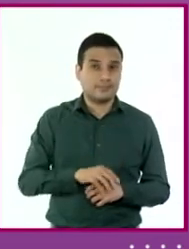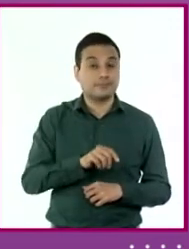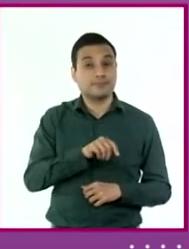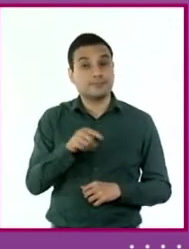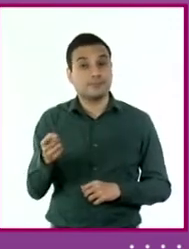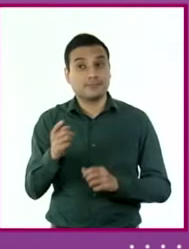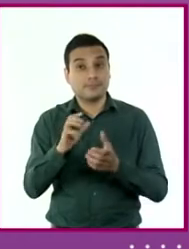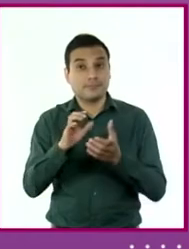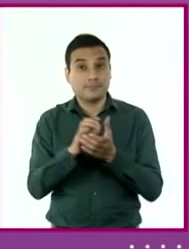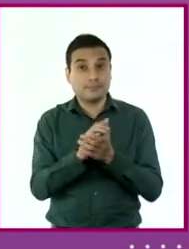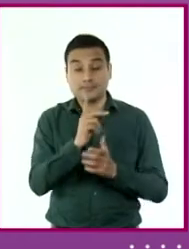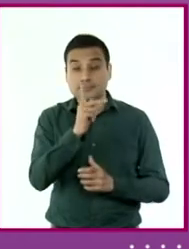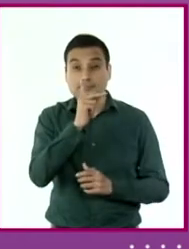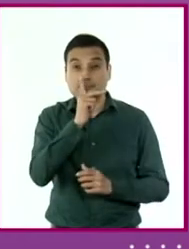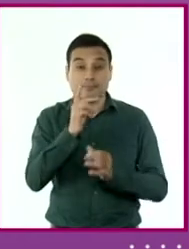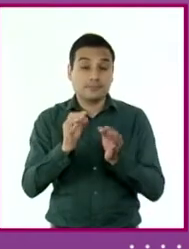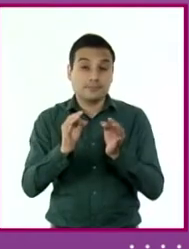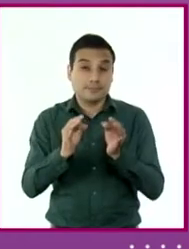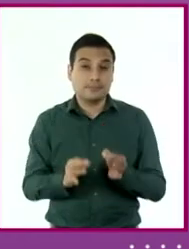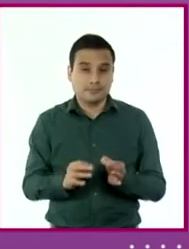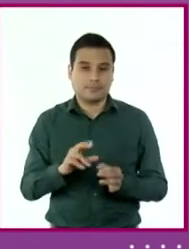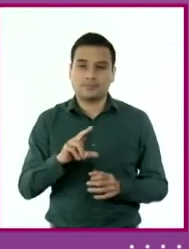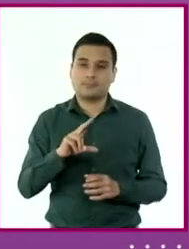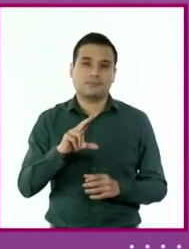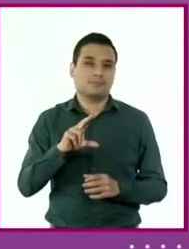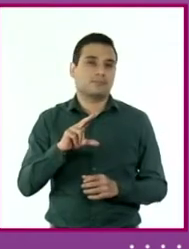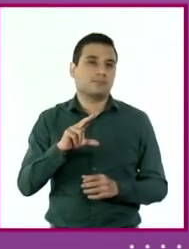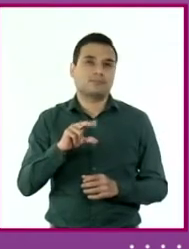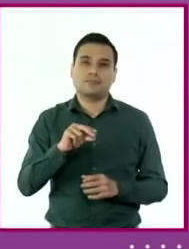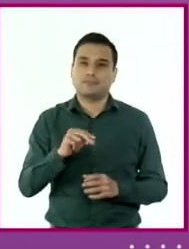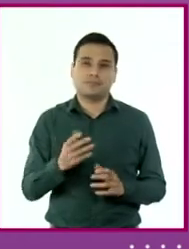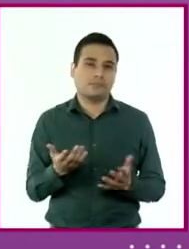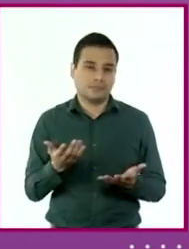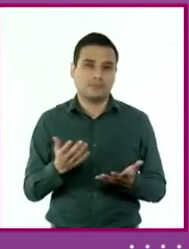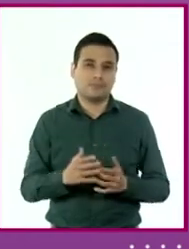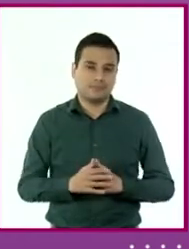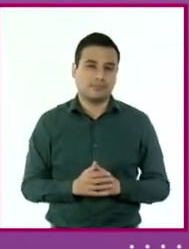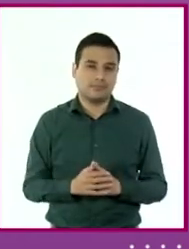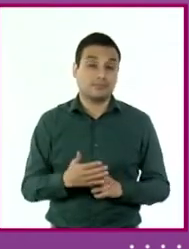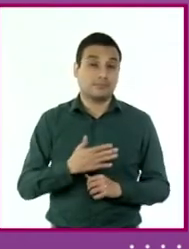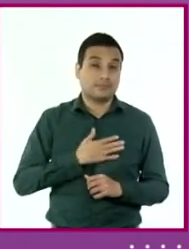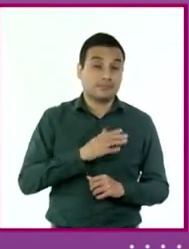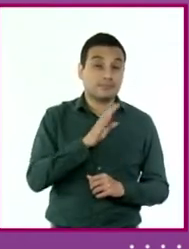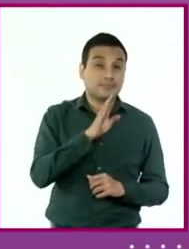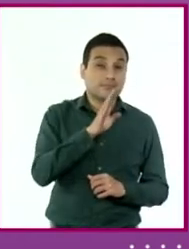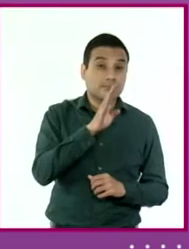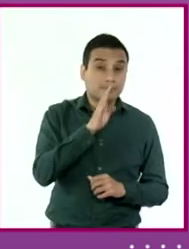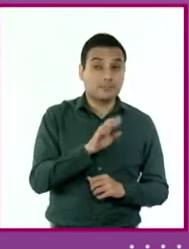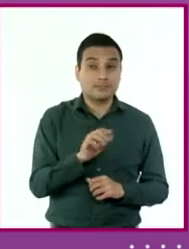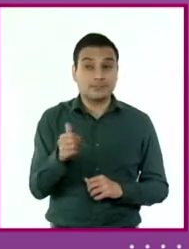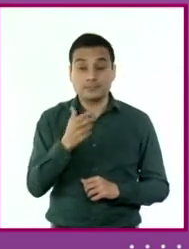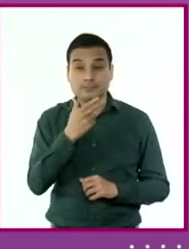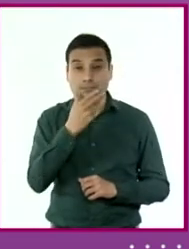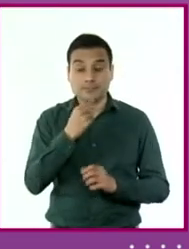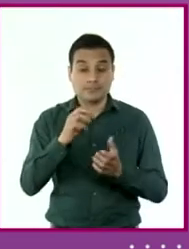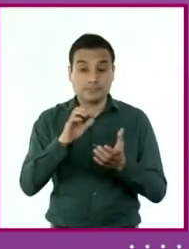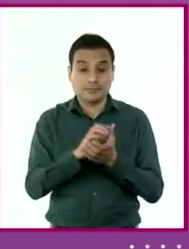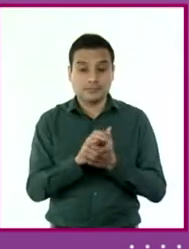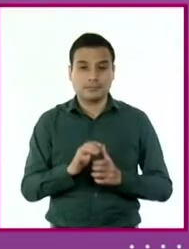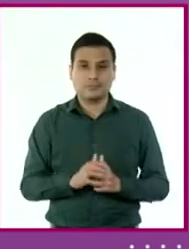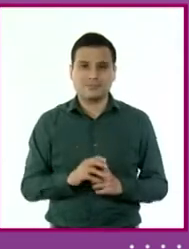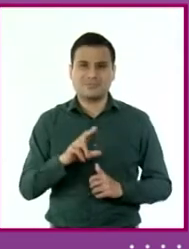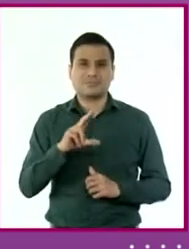William's father. William Ashley, go with our mother now. She's asking for you. No way!